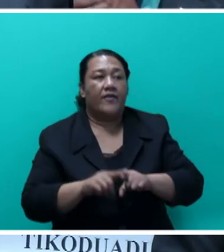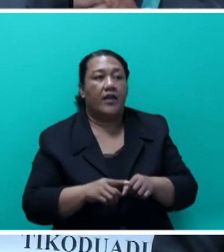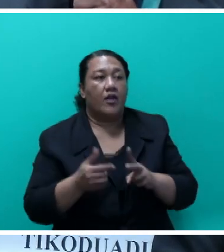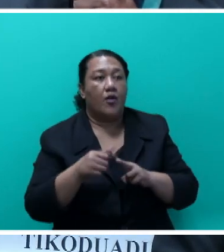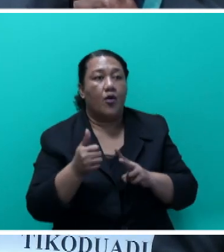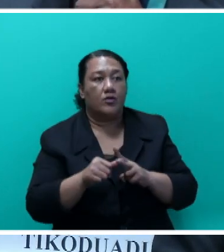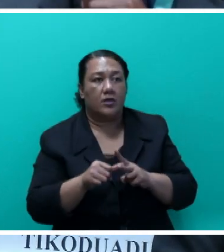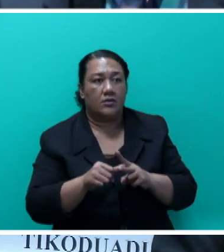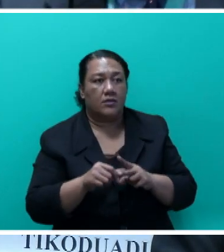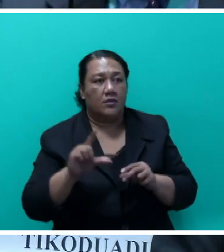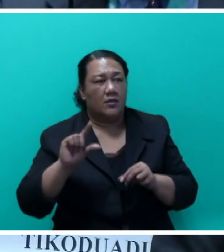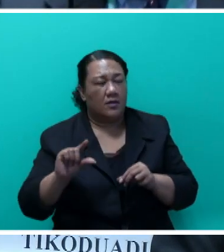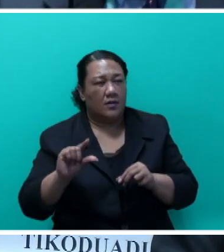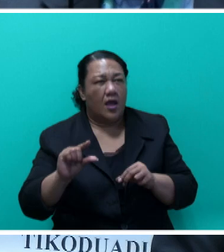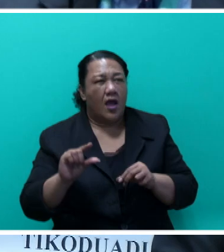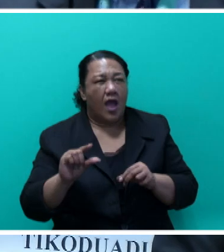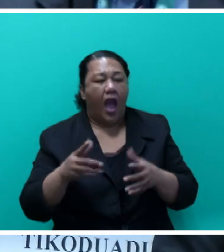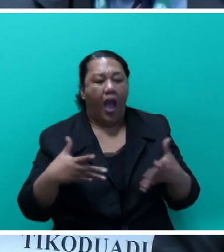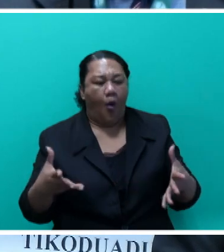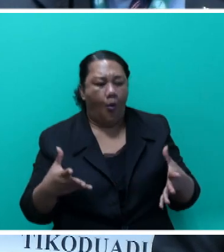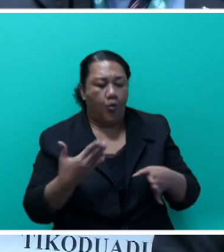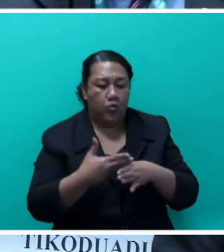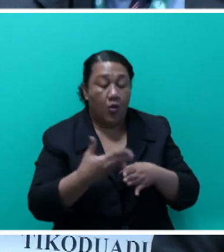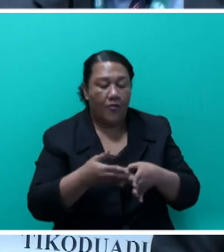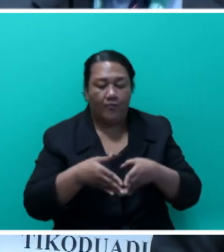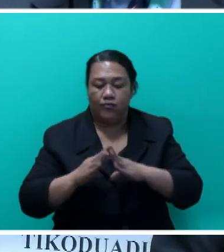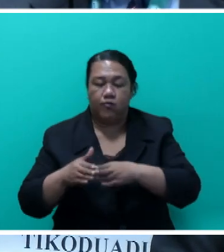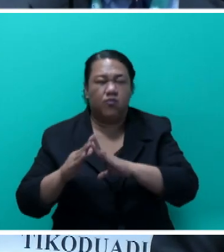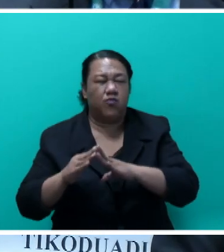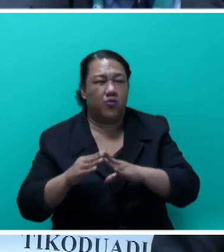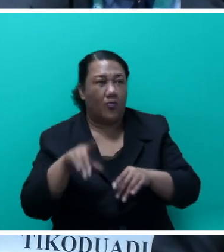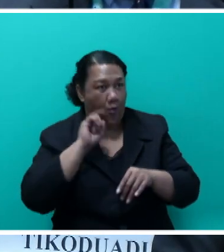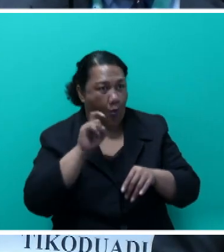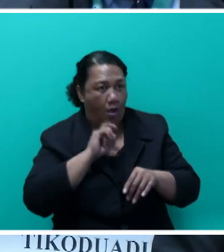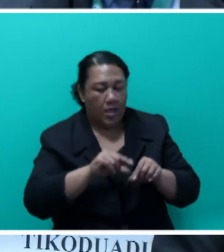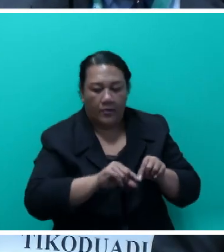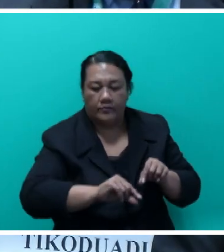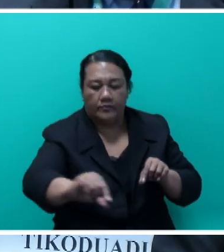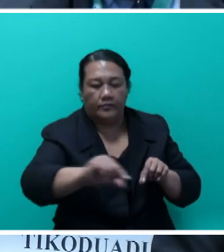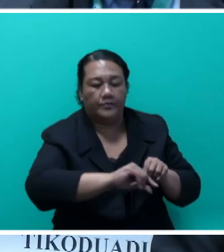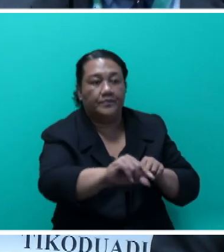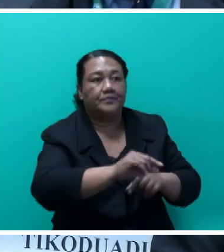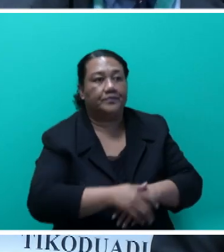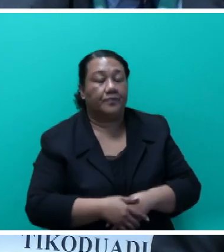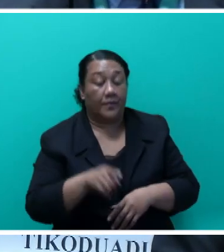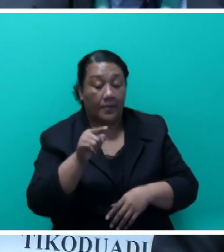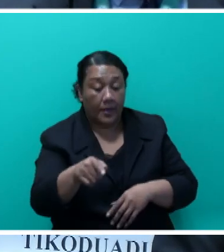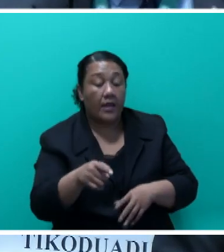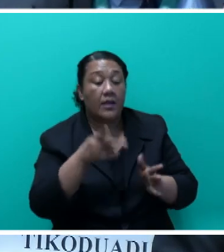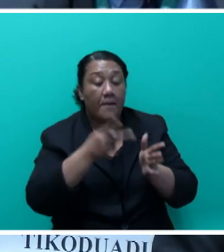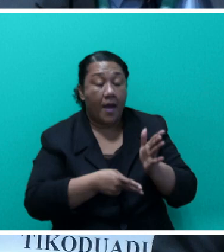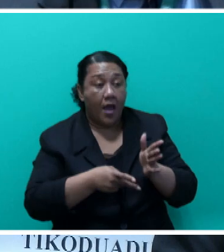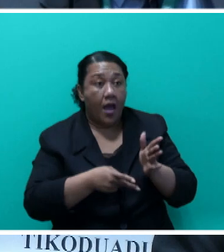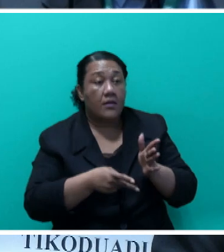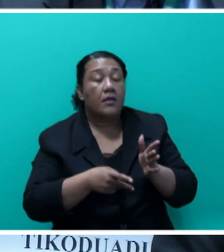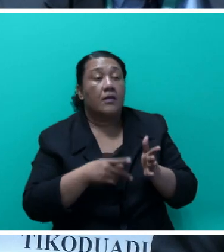small-scale irrigation setups. The initiative is a part of a broader strategy by